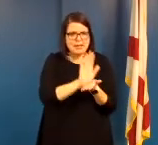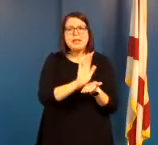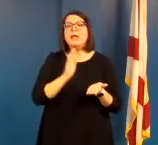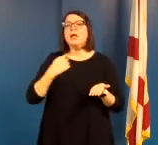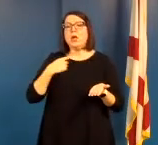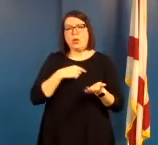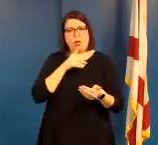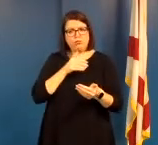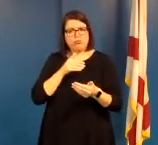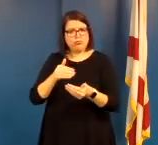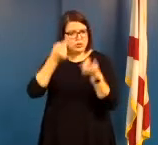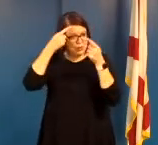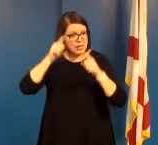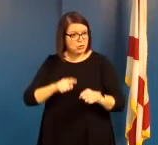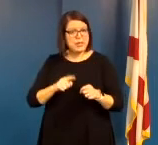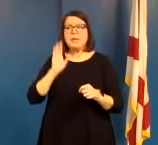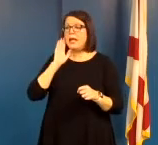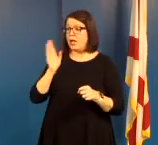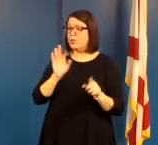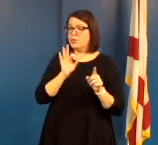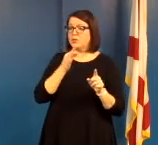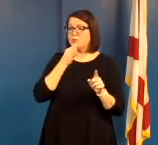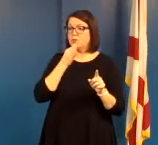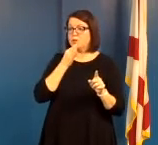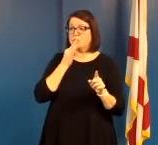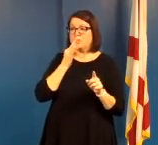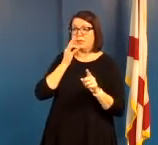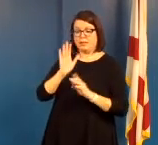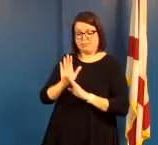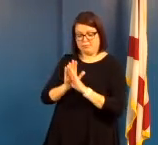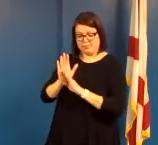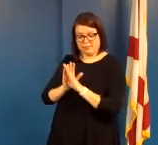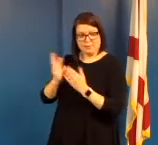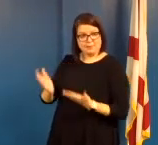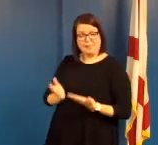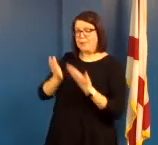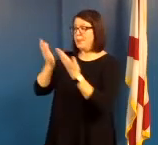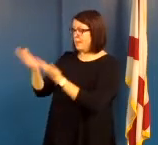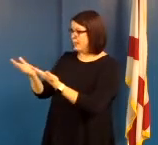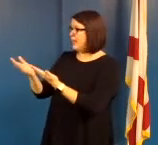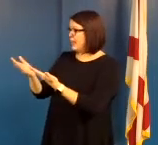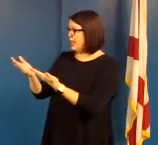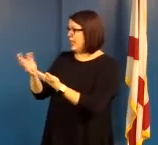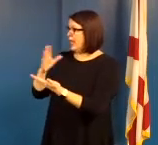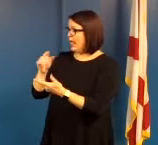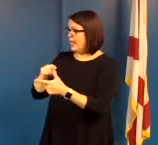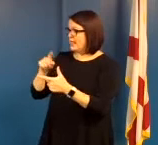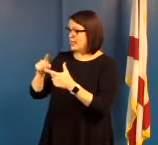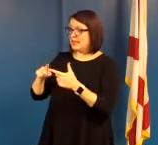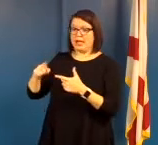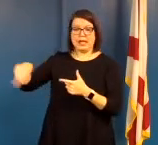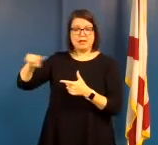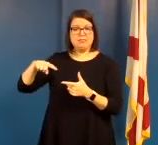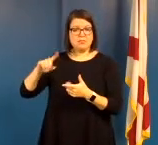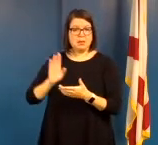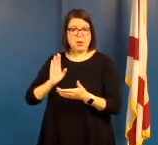you with a memo and some recommendations to move forward with the next steps of the board in